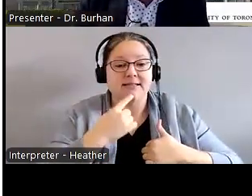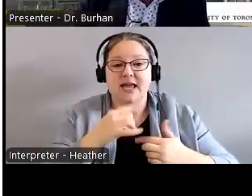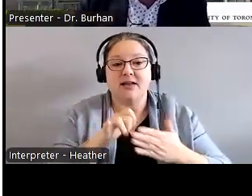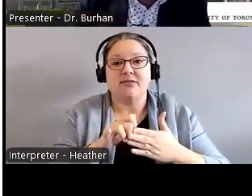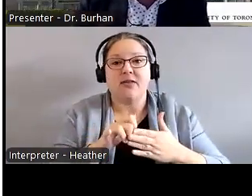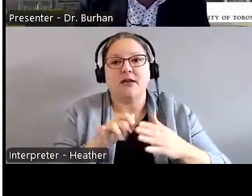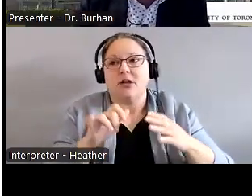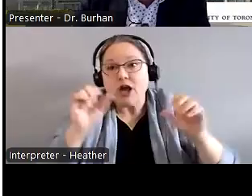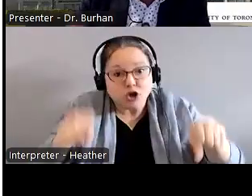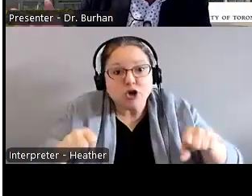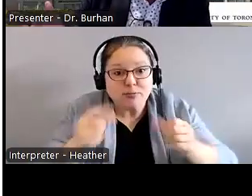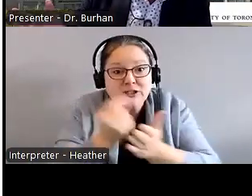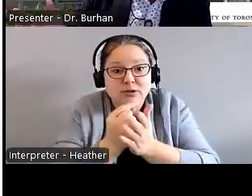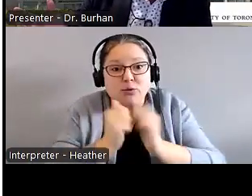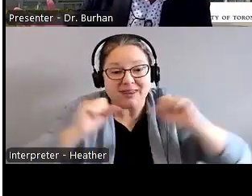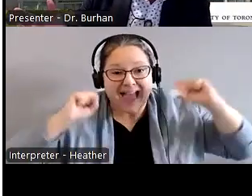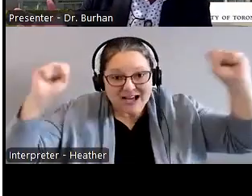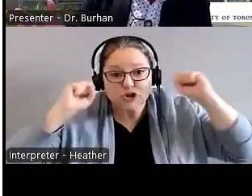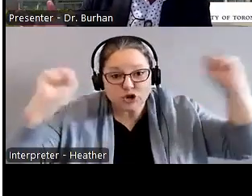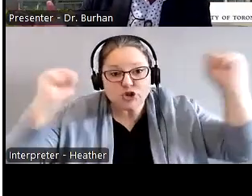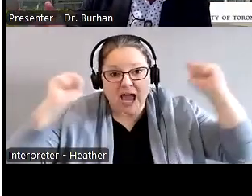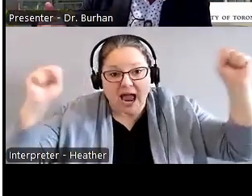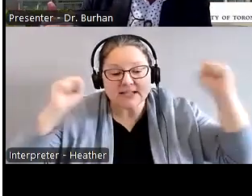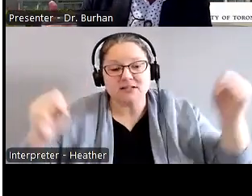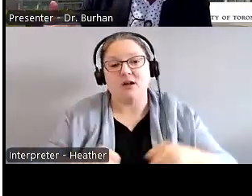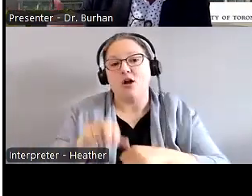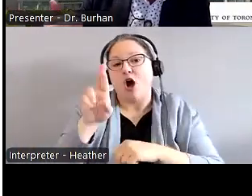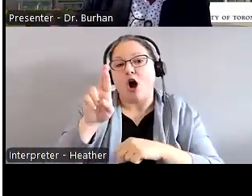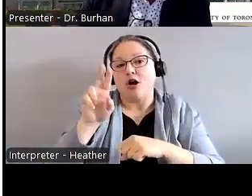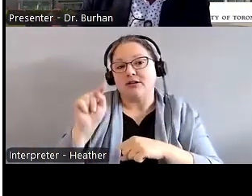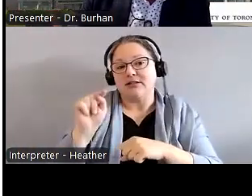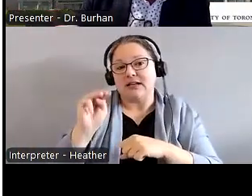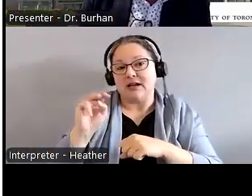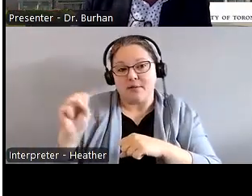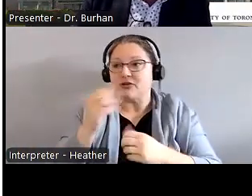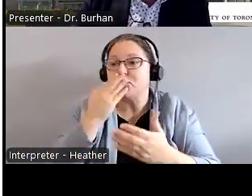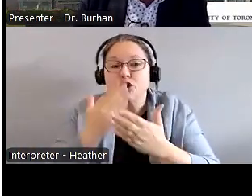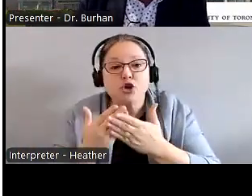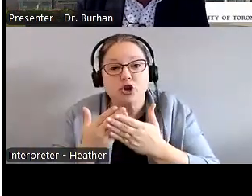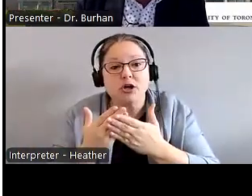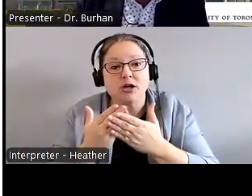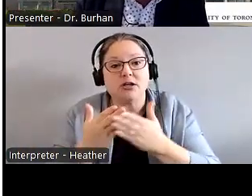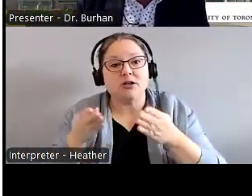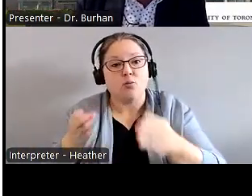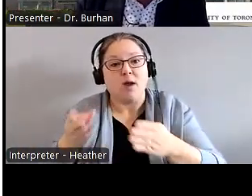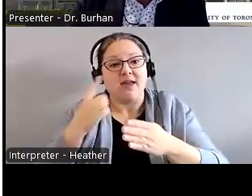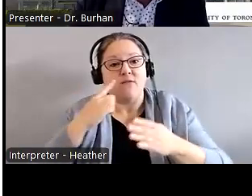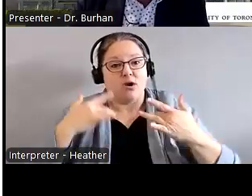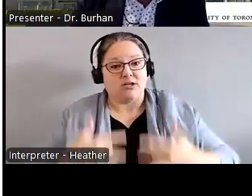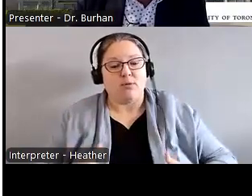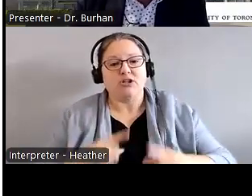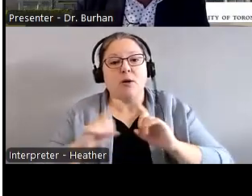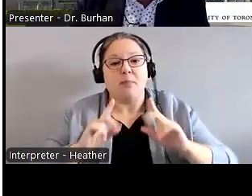with exercise, for example, because I mean, rTMS is a good option to treat depression, but we all know that